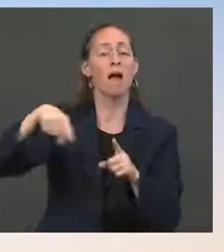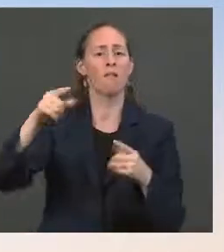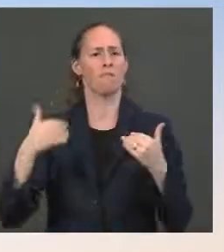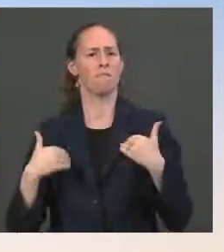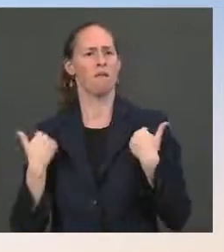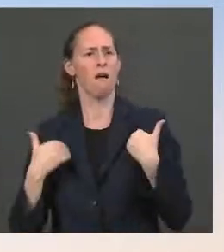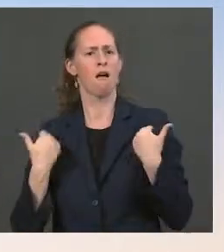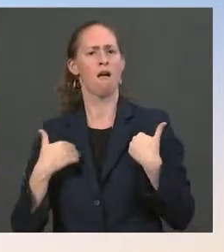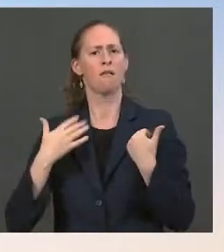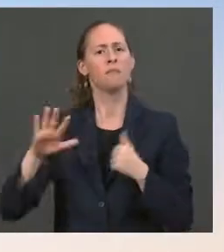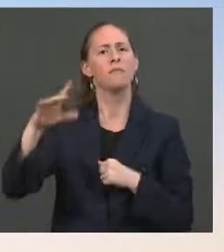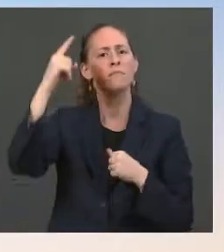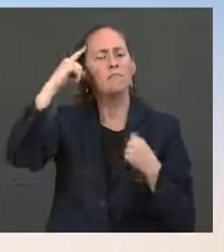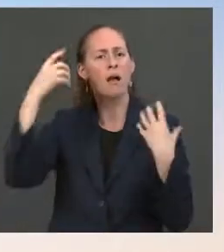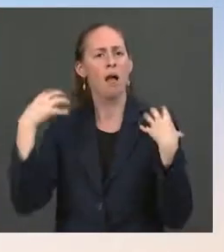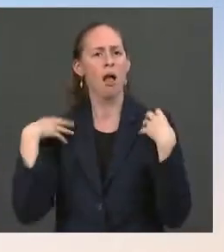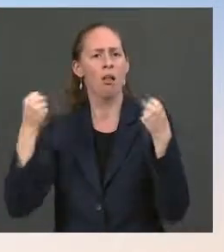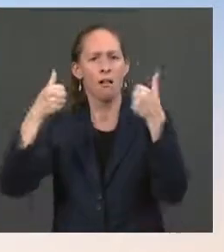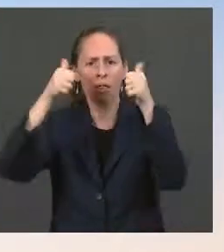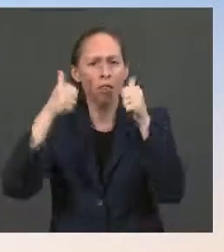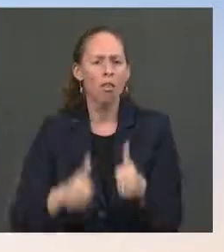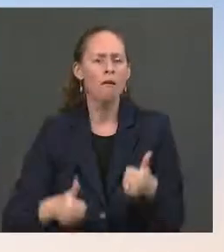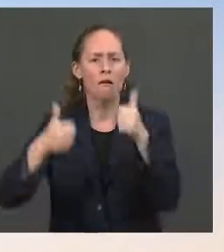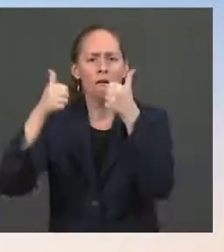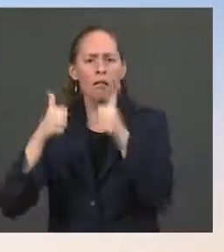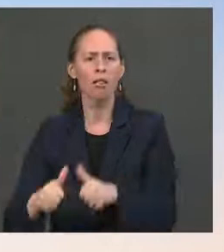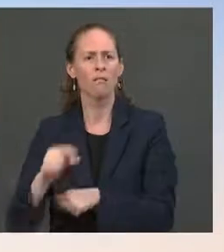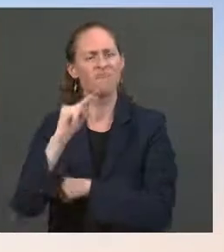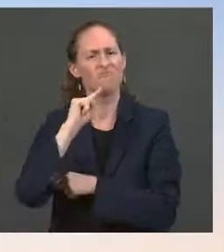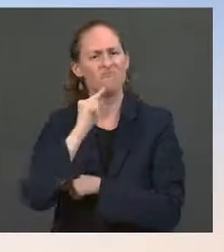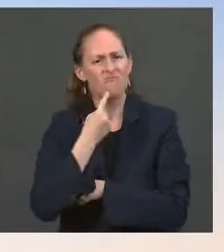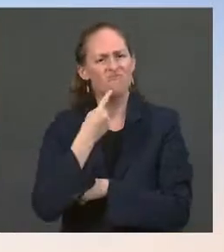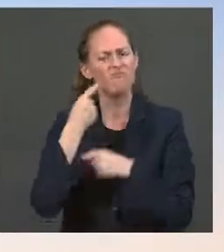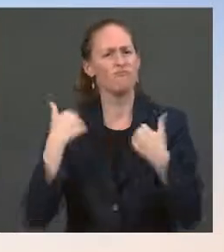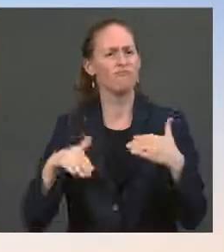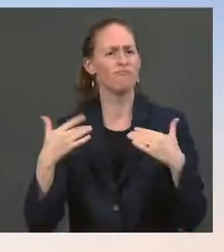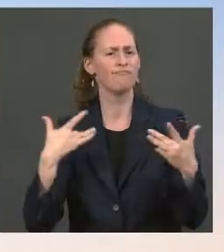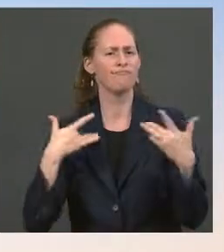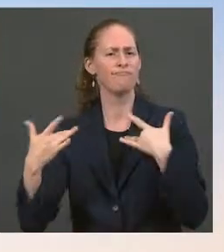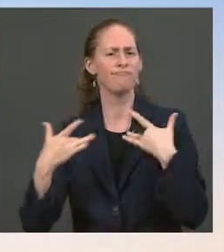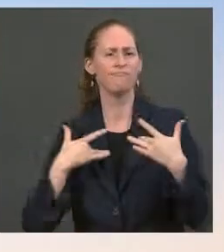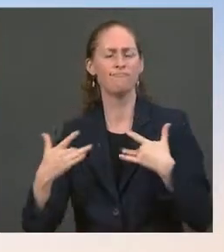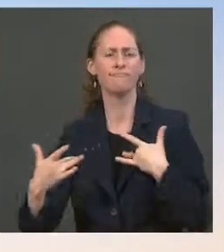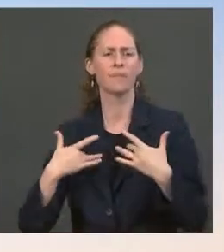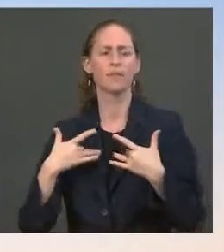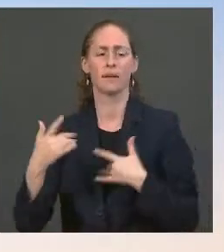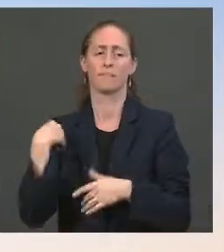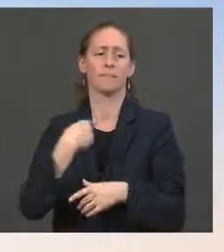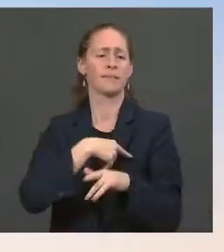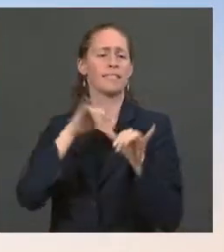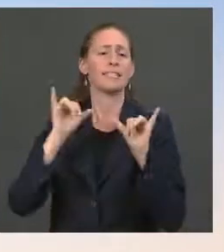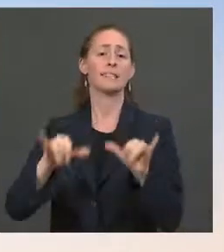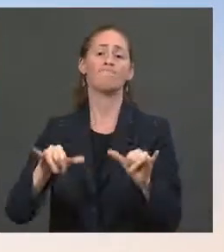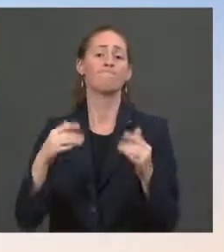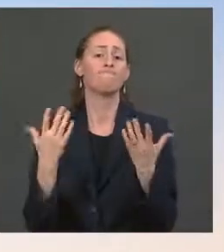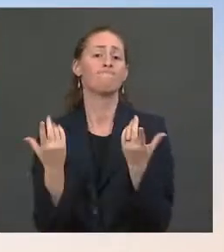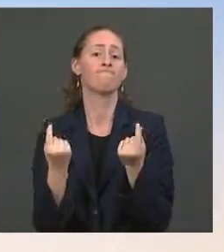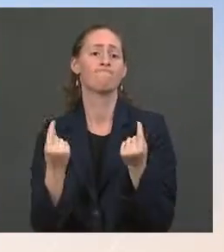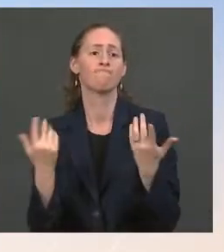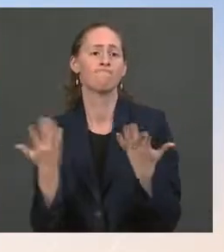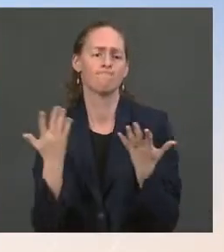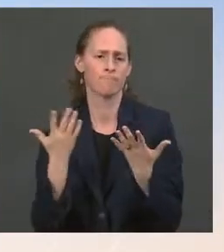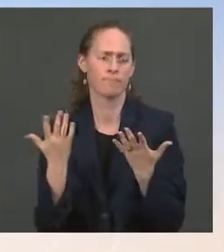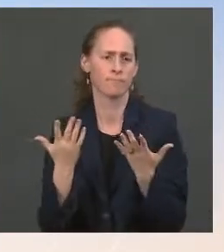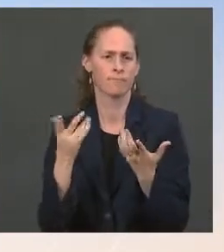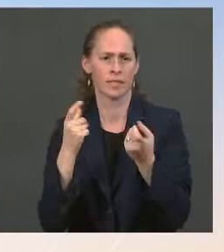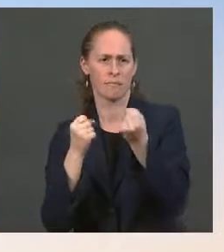isolated incidents. And so our effort is going to be continue to support fundamental